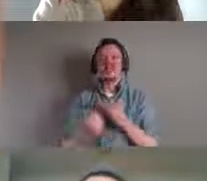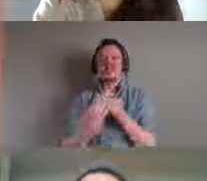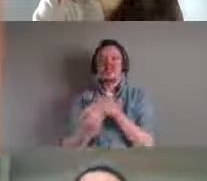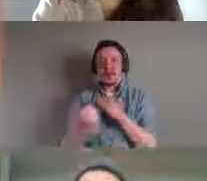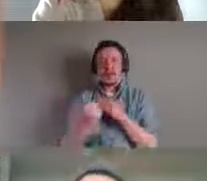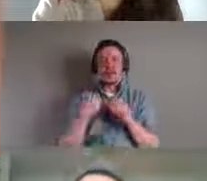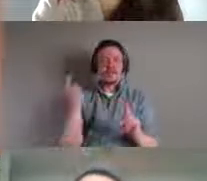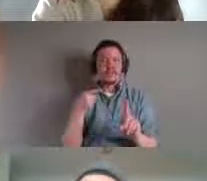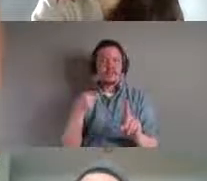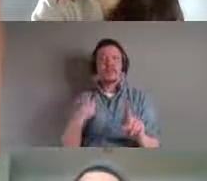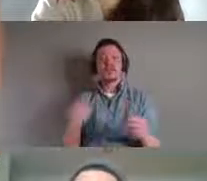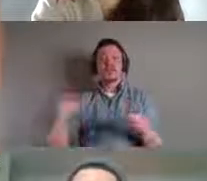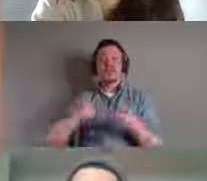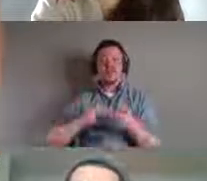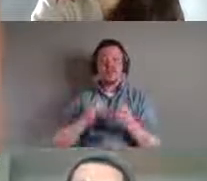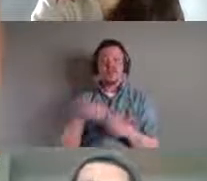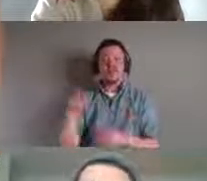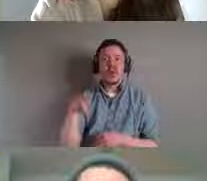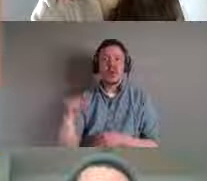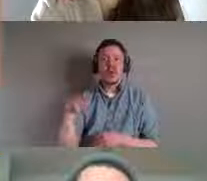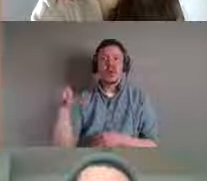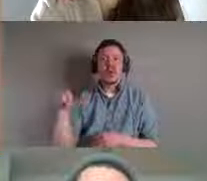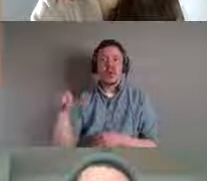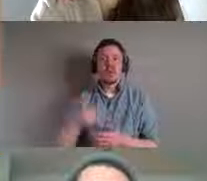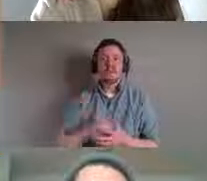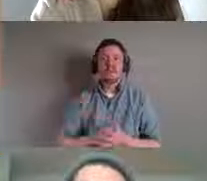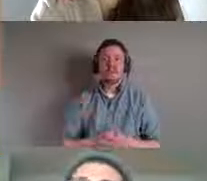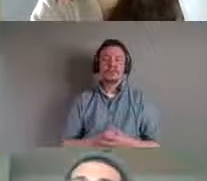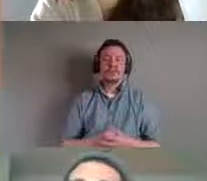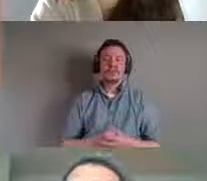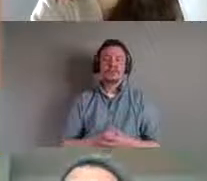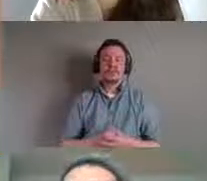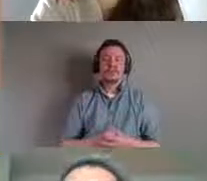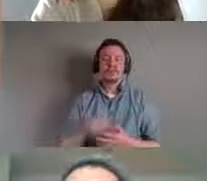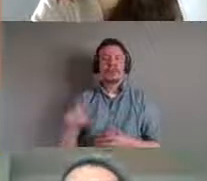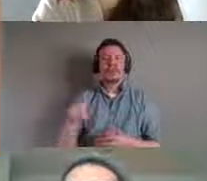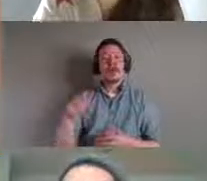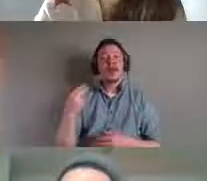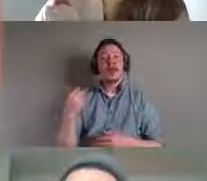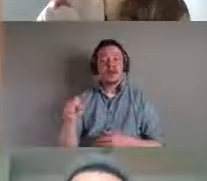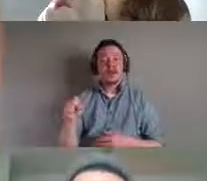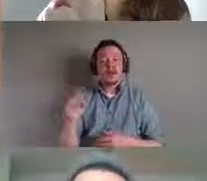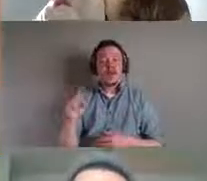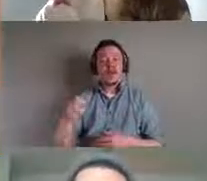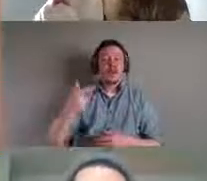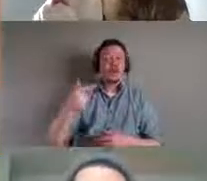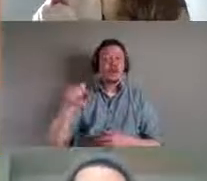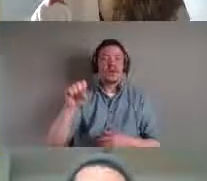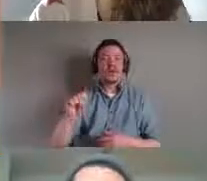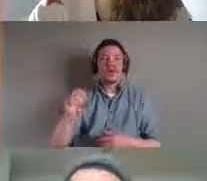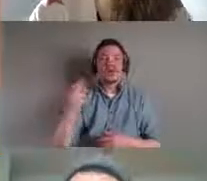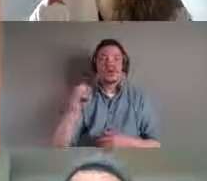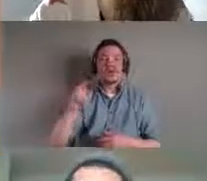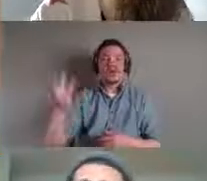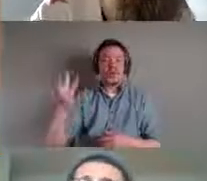is a partnership with Portland Public Schools. So Lincoln High School is located in the Goose Hollow neighborhood. It is